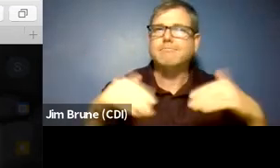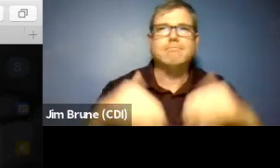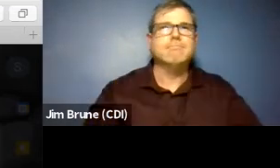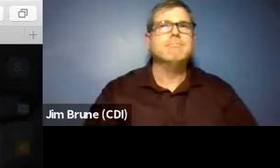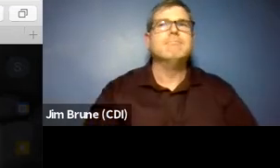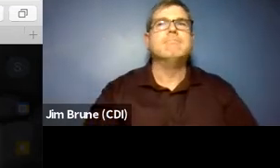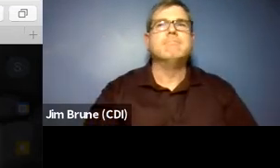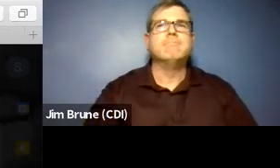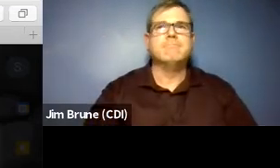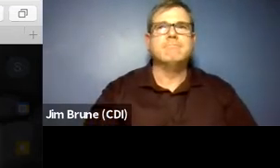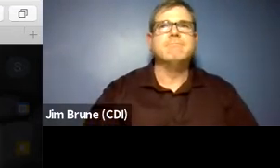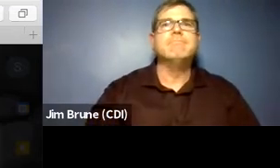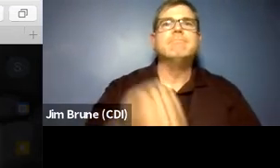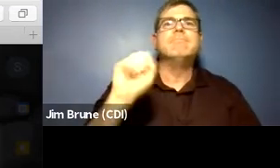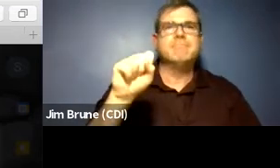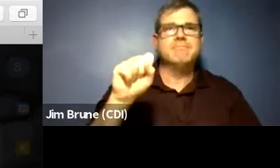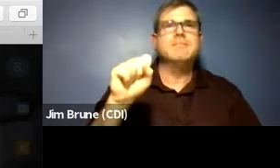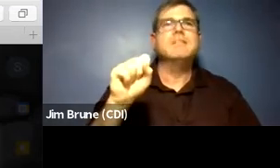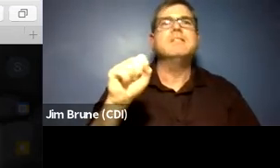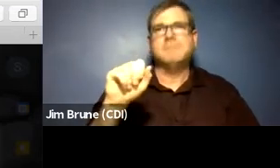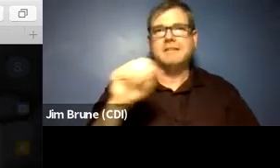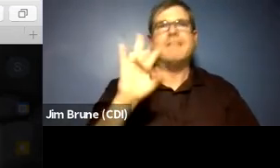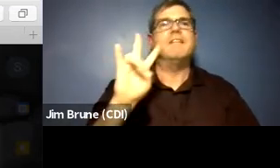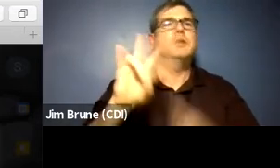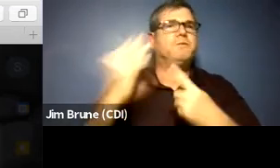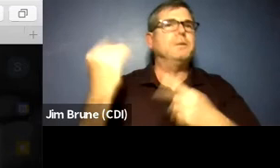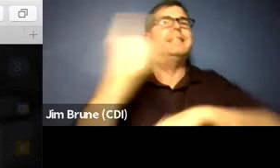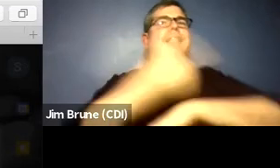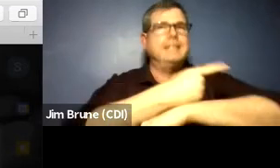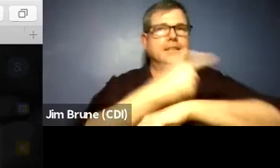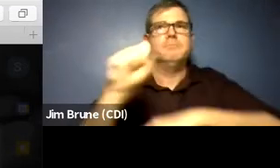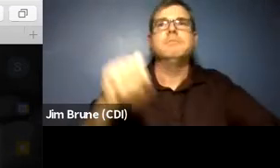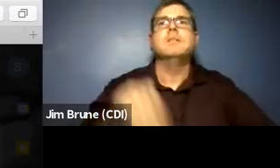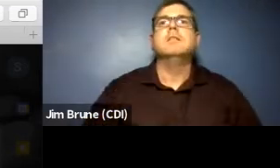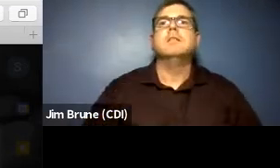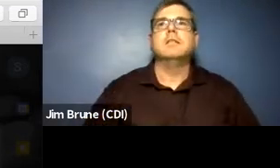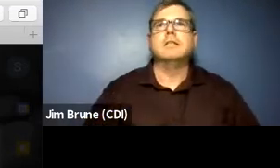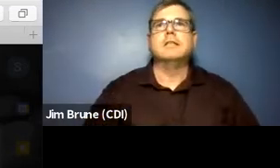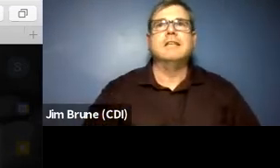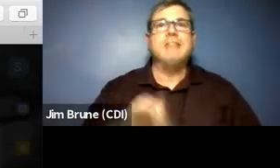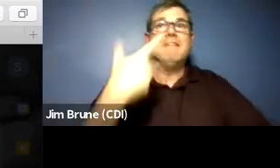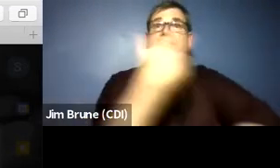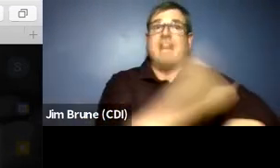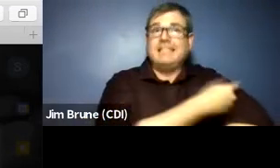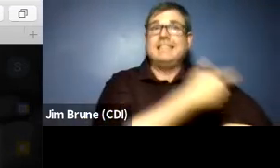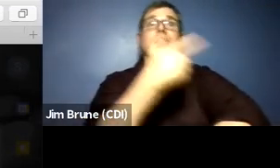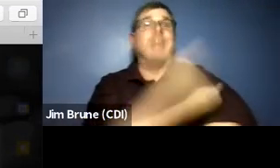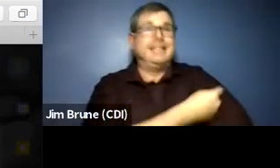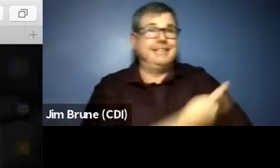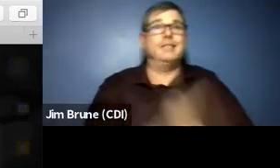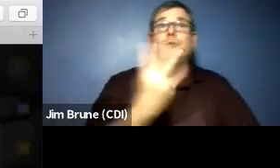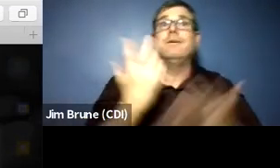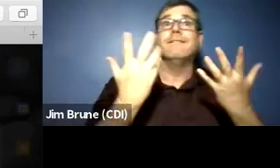so a lot of questions. Okay, now I've gotten my vaccine, and I've gotten my second vaccine.